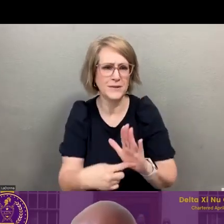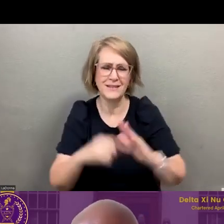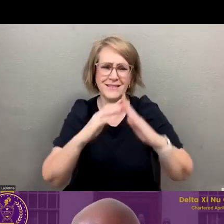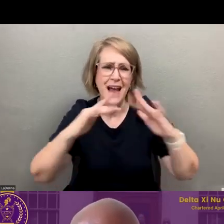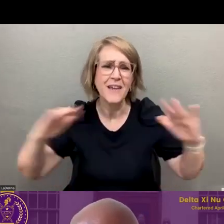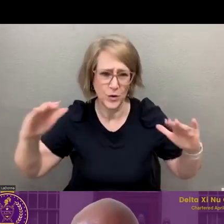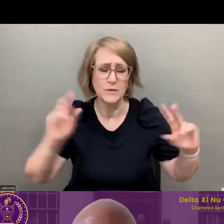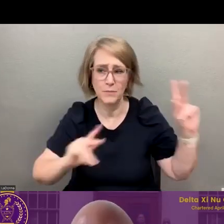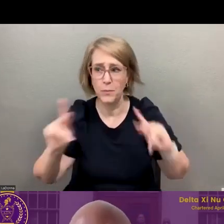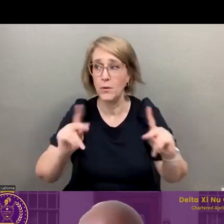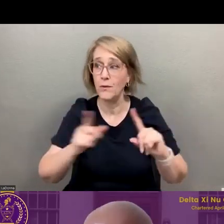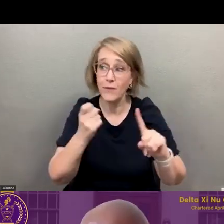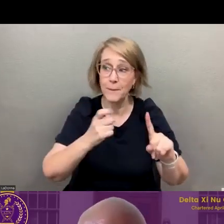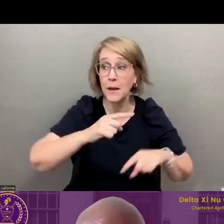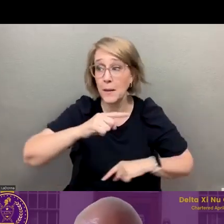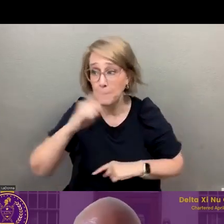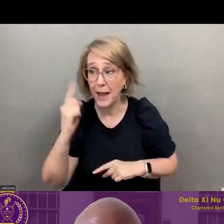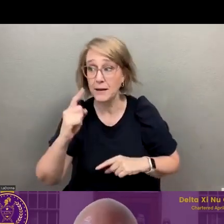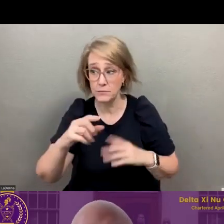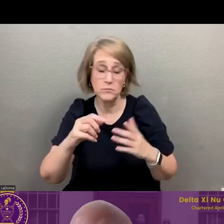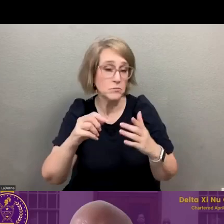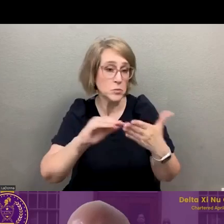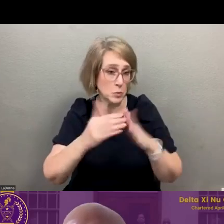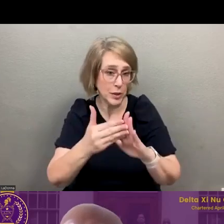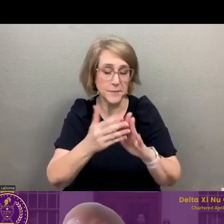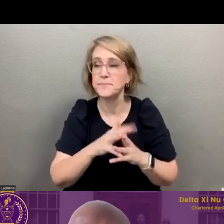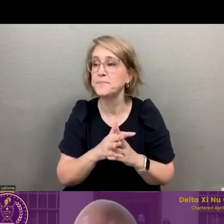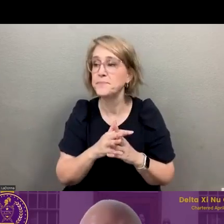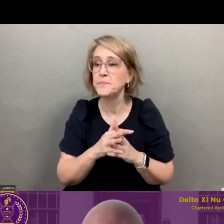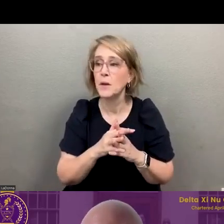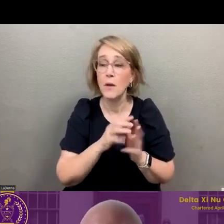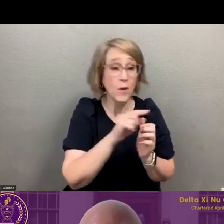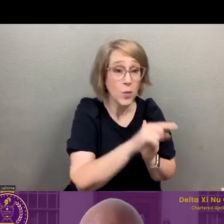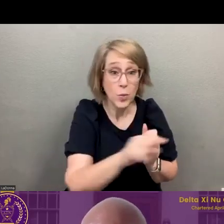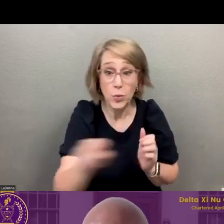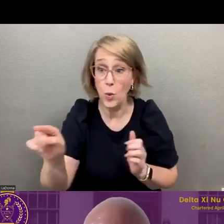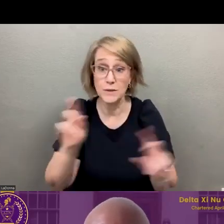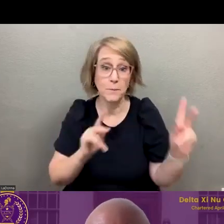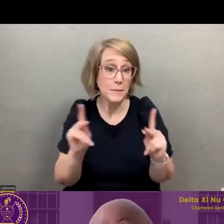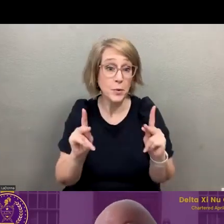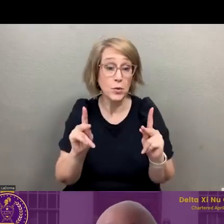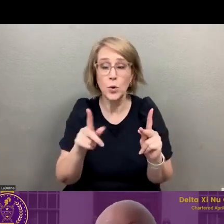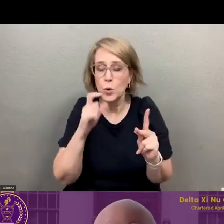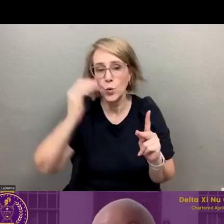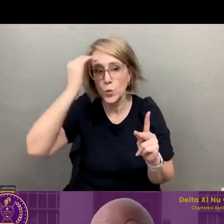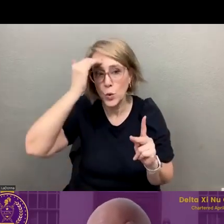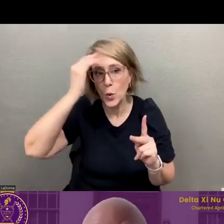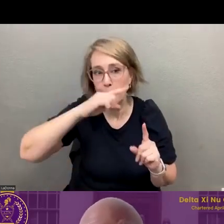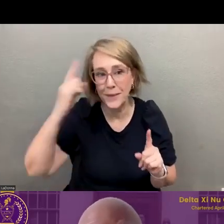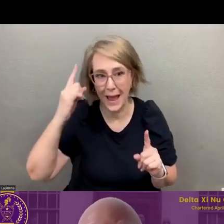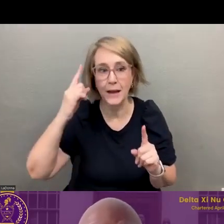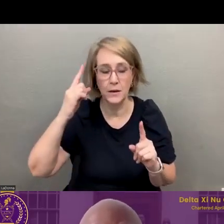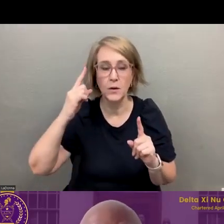community. In this, we leveraged the expertise of Black organizations and especially a